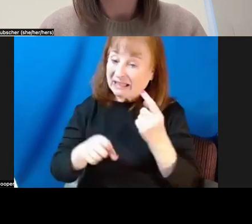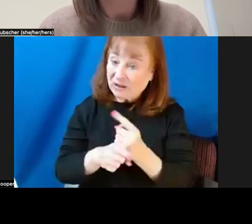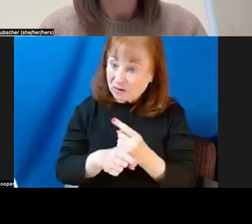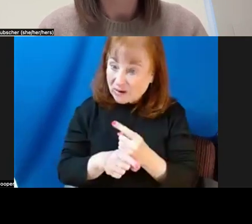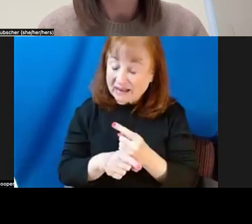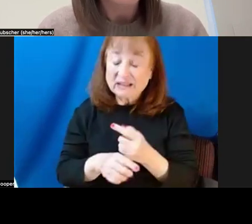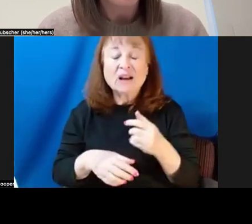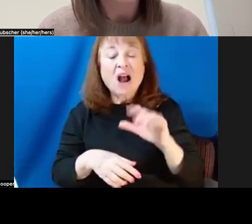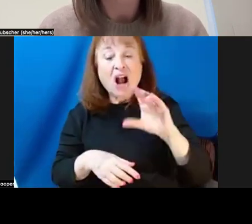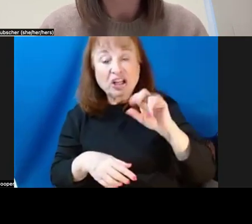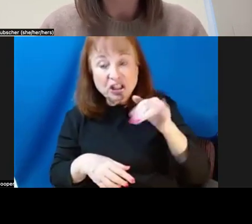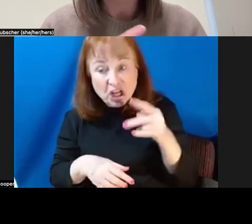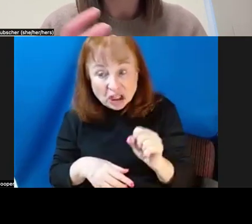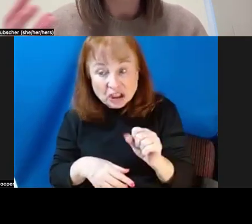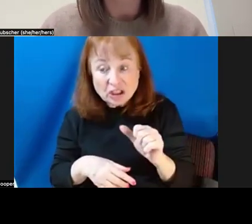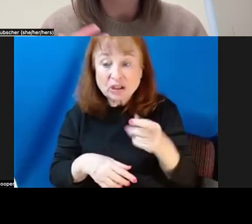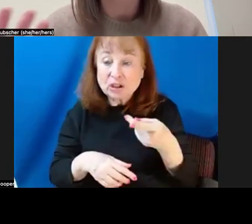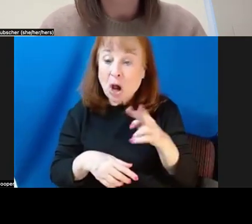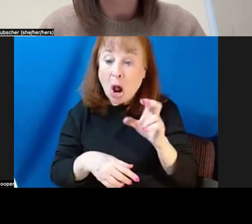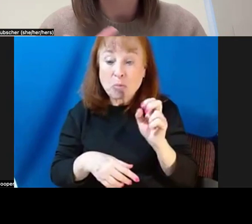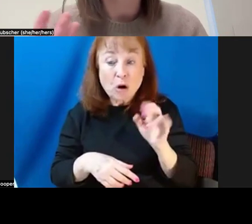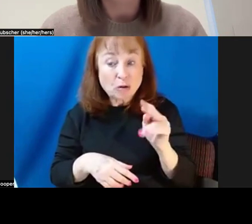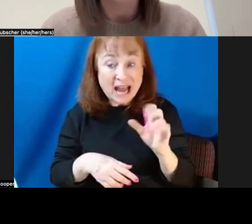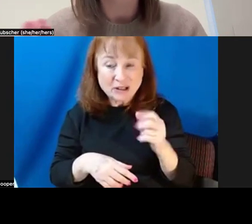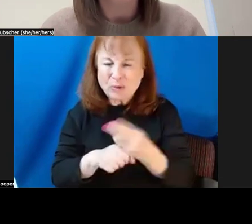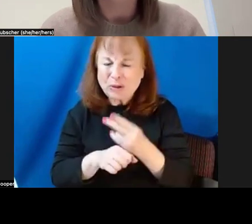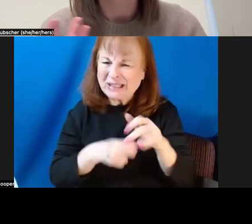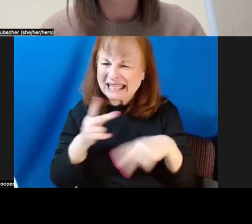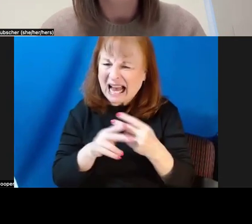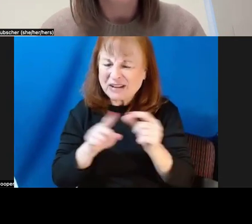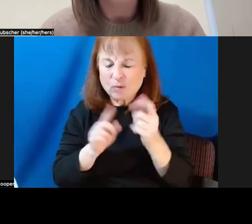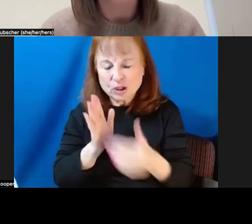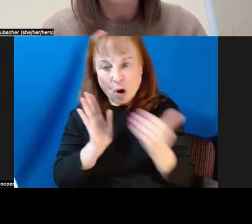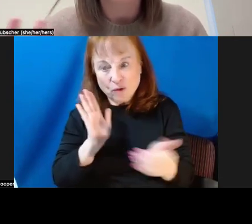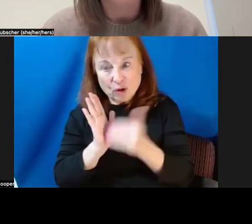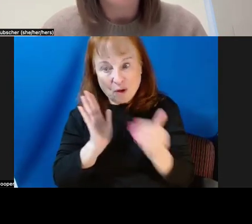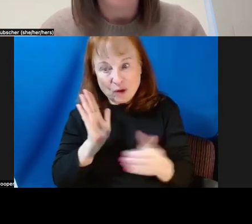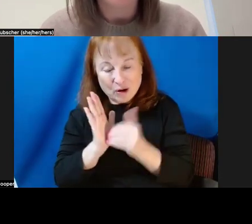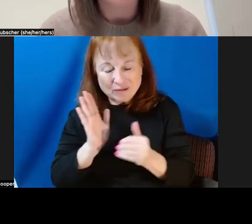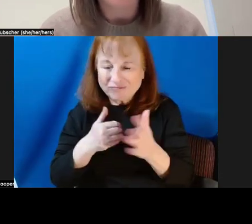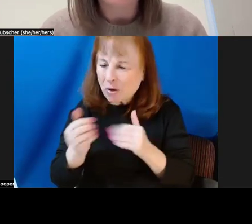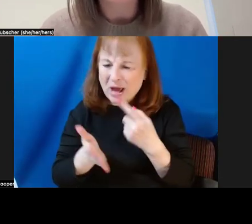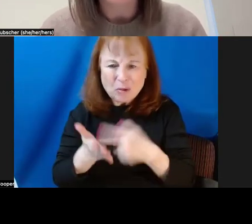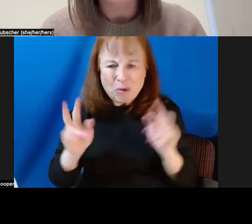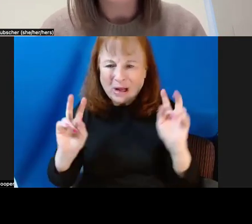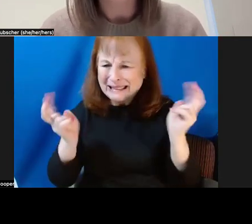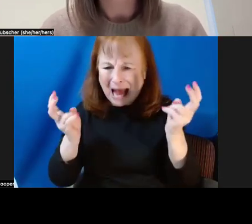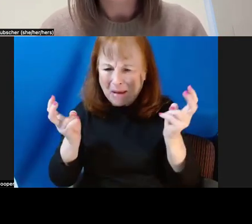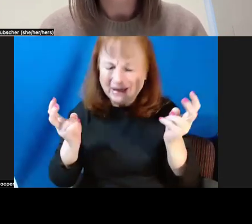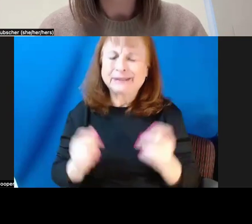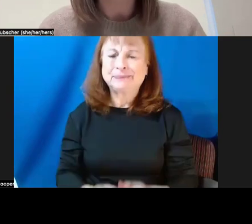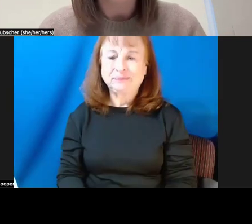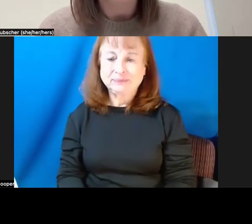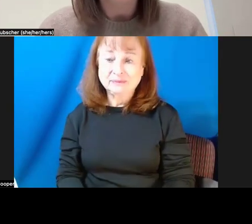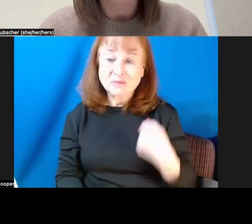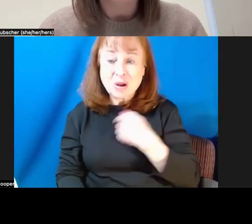auxiliary verbs, pronouns. We use these types of words over and over and over again, no matter what topic we're talking about.